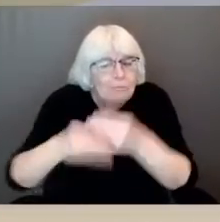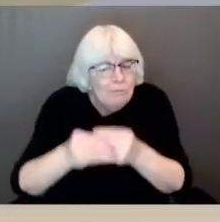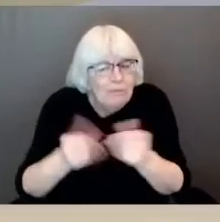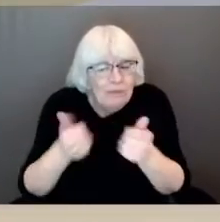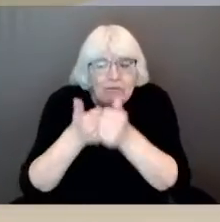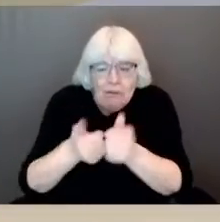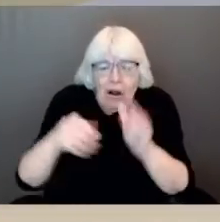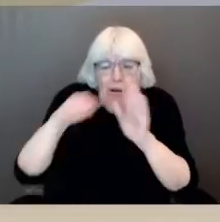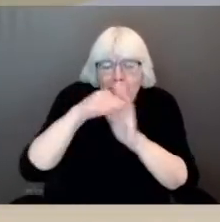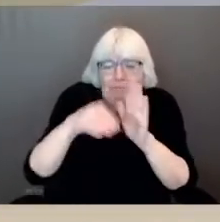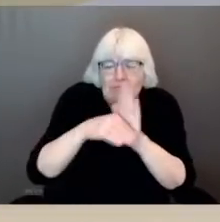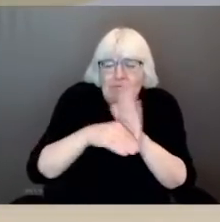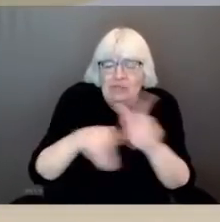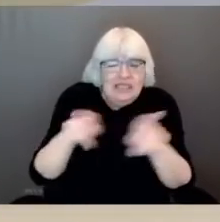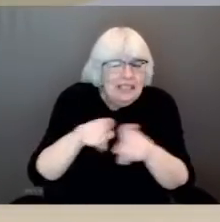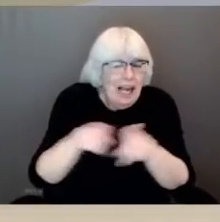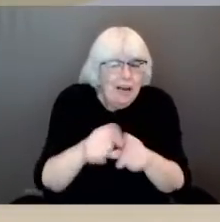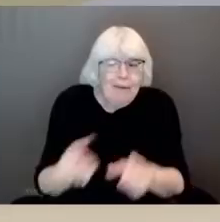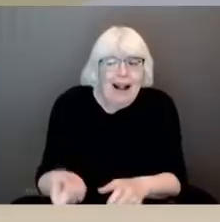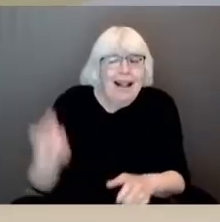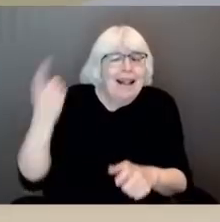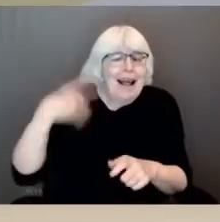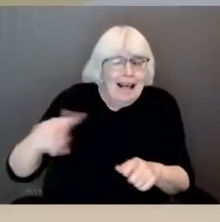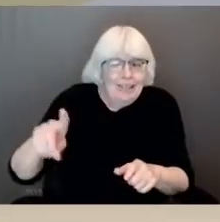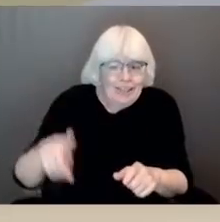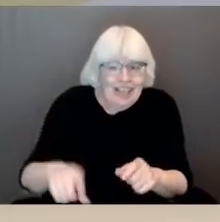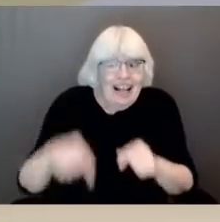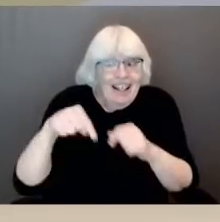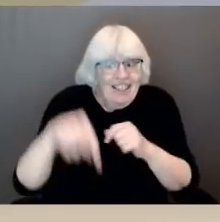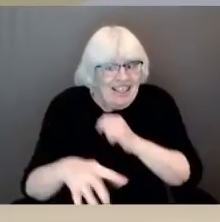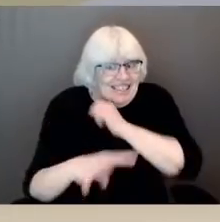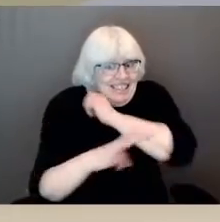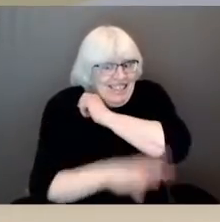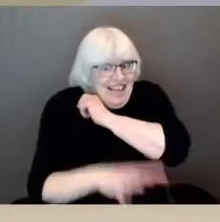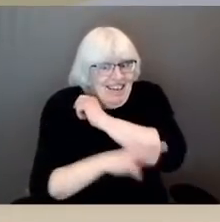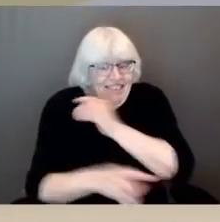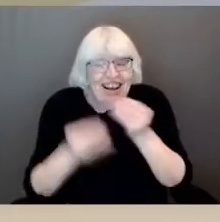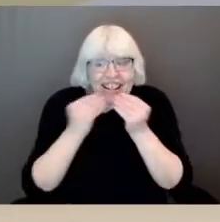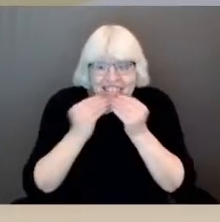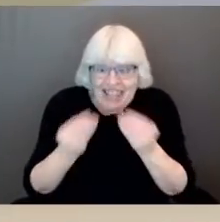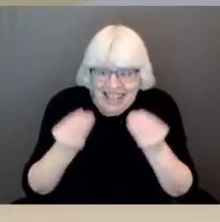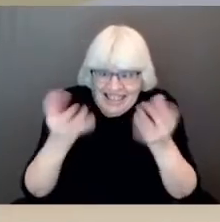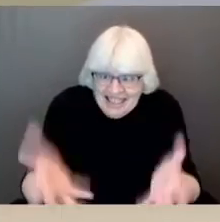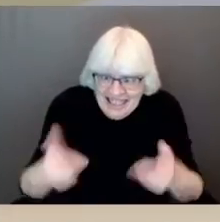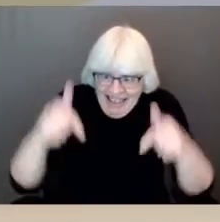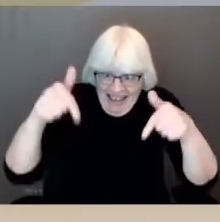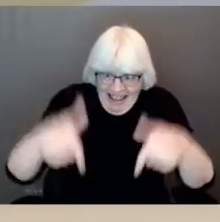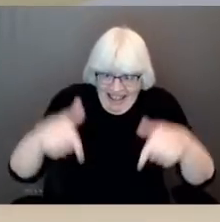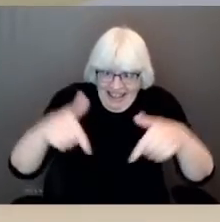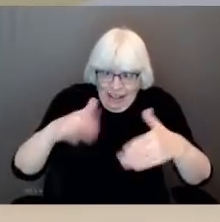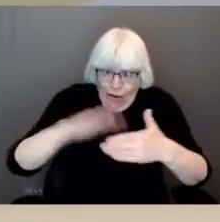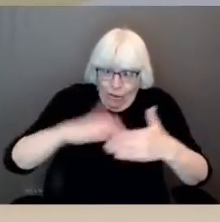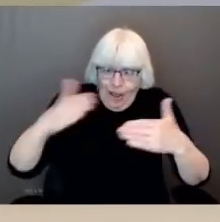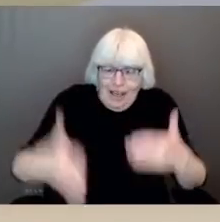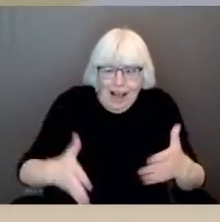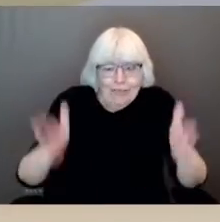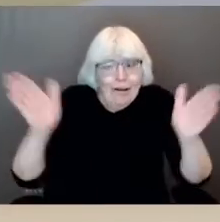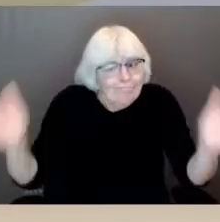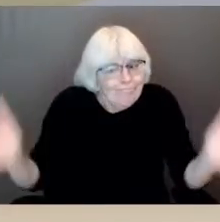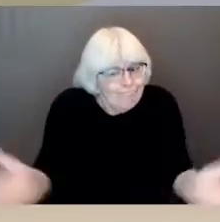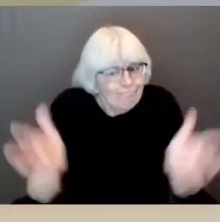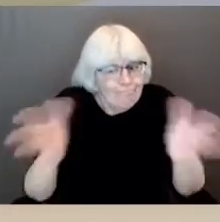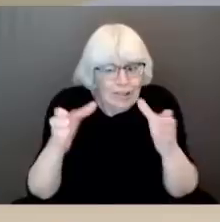we look forward to this weekend and celebrating Thanksgiving, I urge everyone to keep gatherings with family and friends small this weekend, and